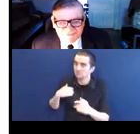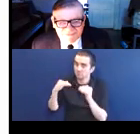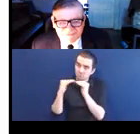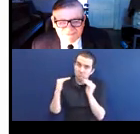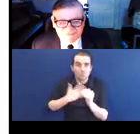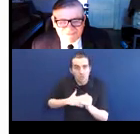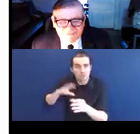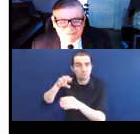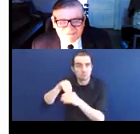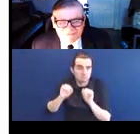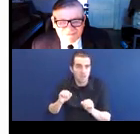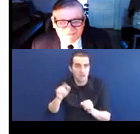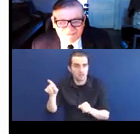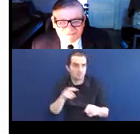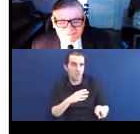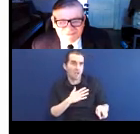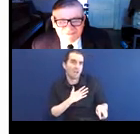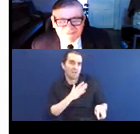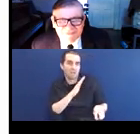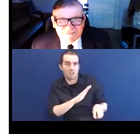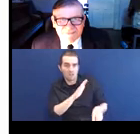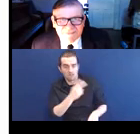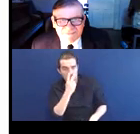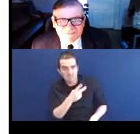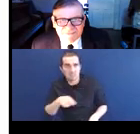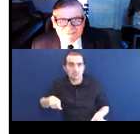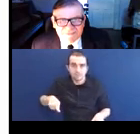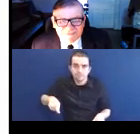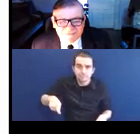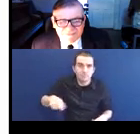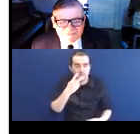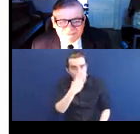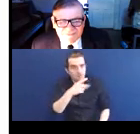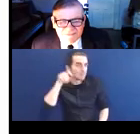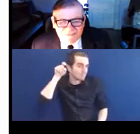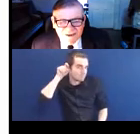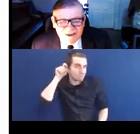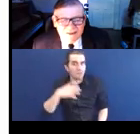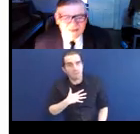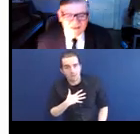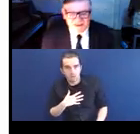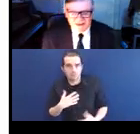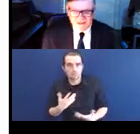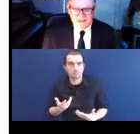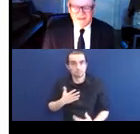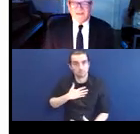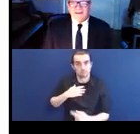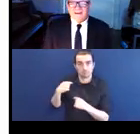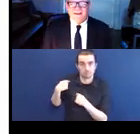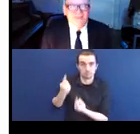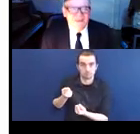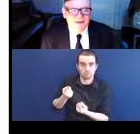just stigmatize us because they see us with a white cane or a hearing aid. My experience, I have